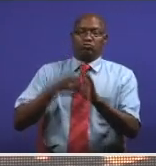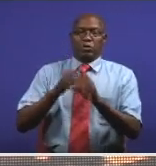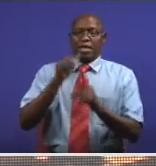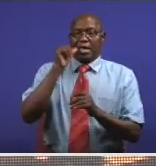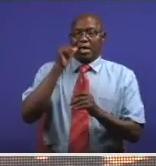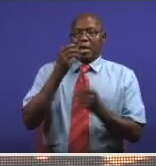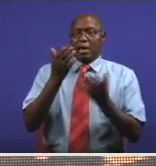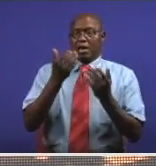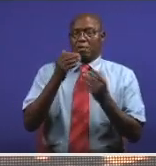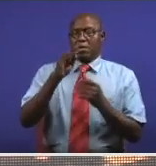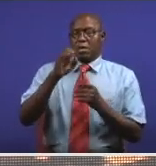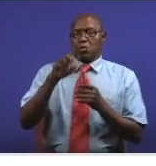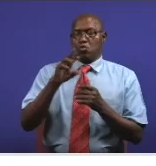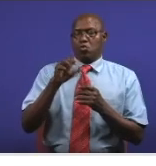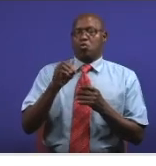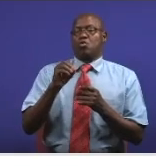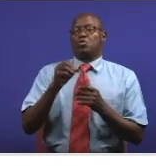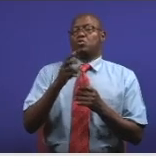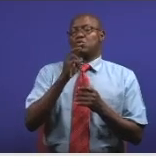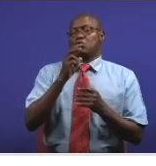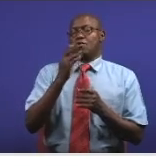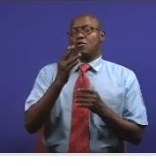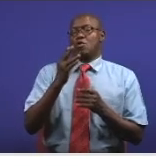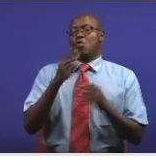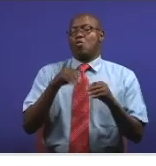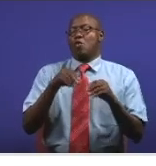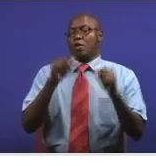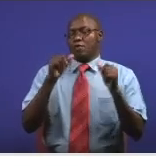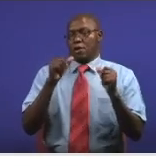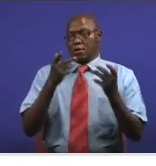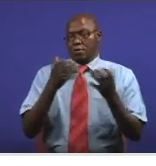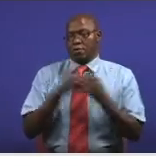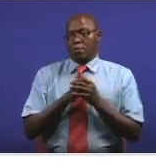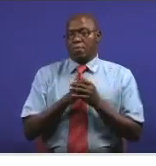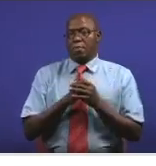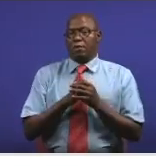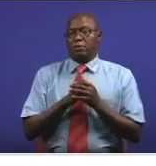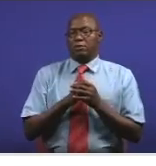Euro 2024 qualifiers against Italy and Ukraine.